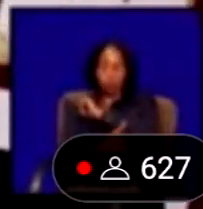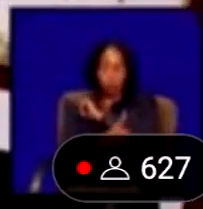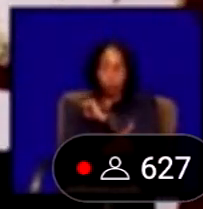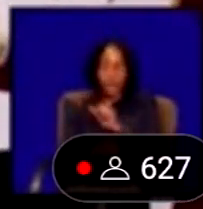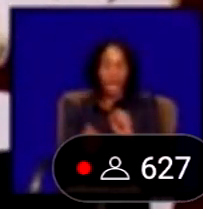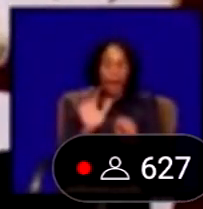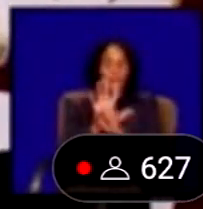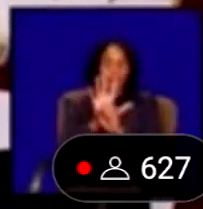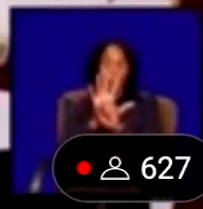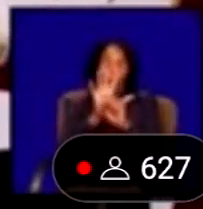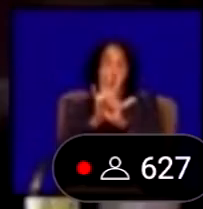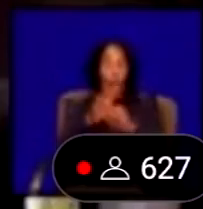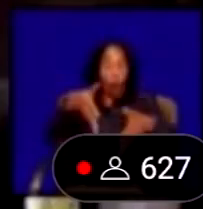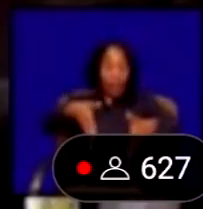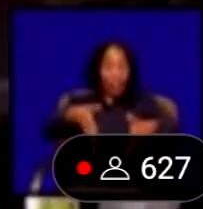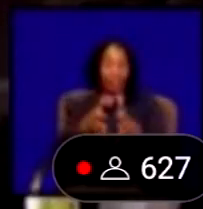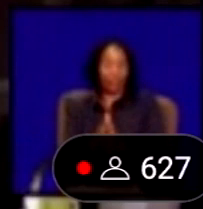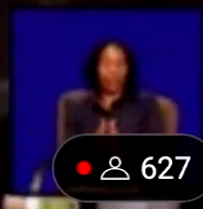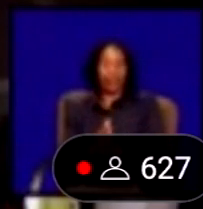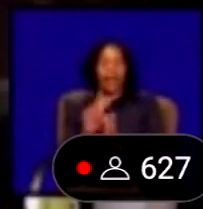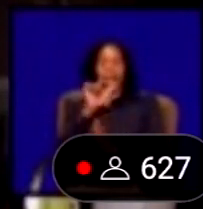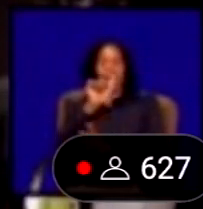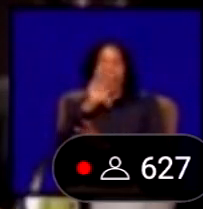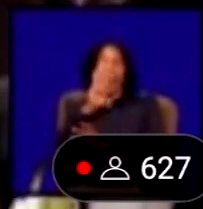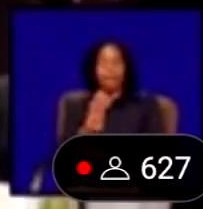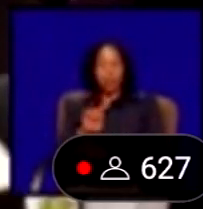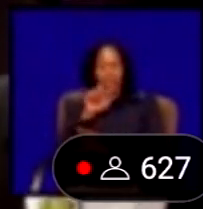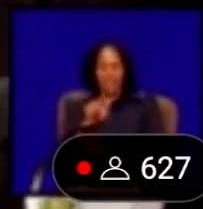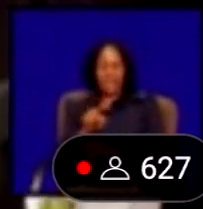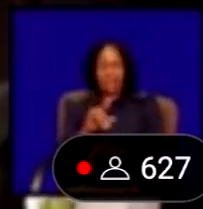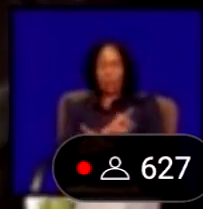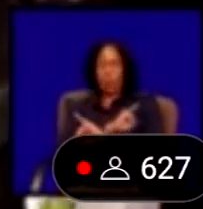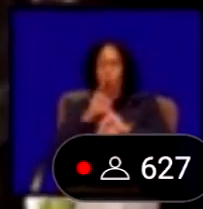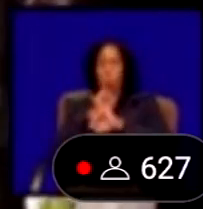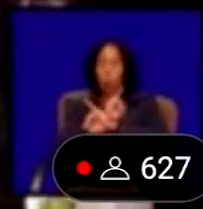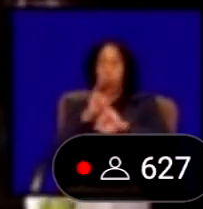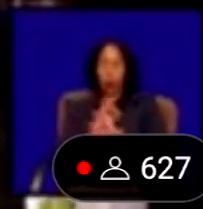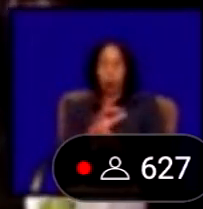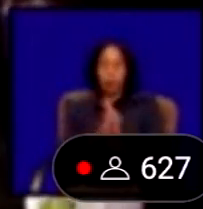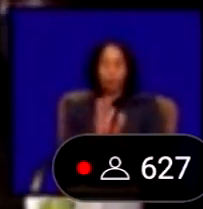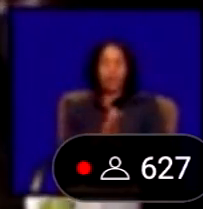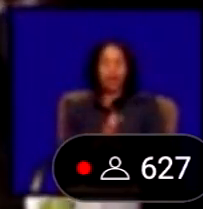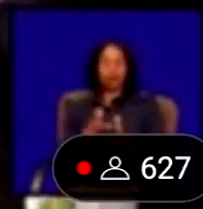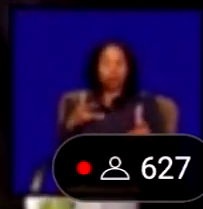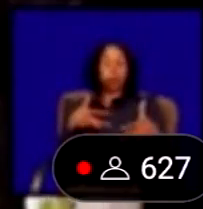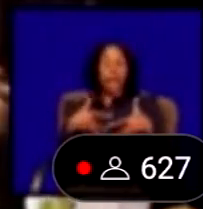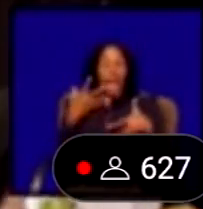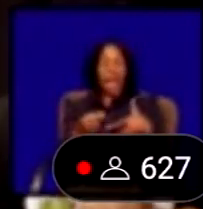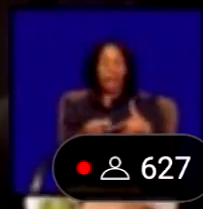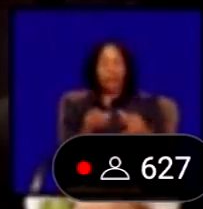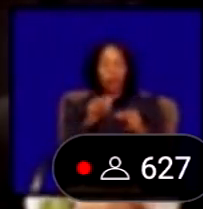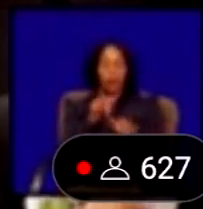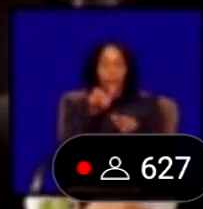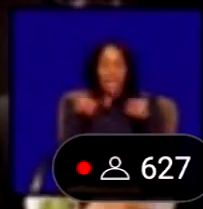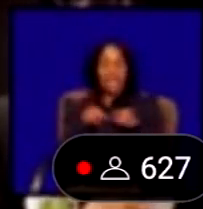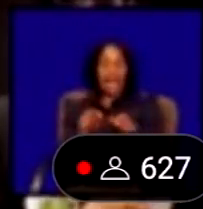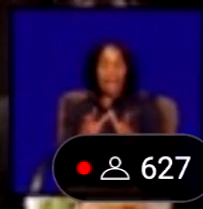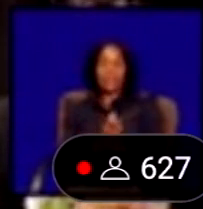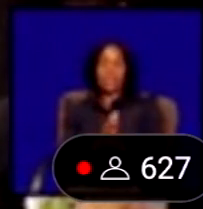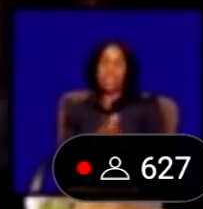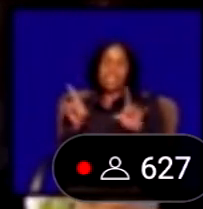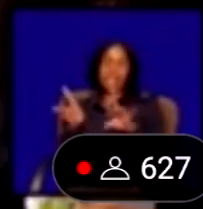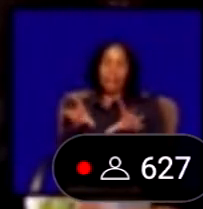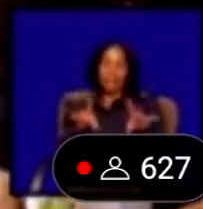forensic laboratory has catastrophic consequences for the victims of crime, particularly victims of